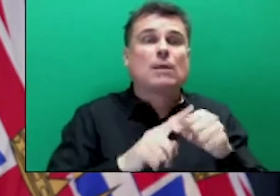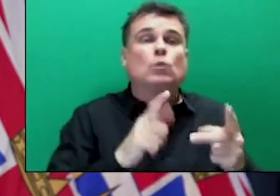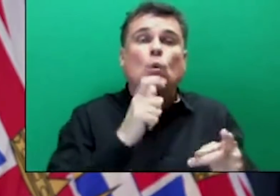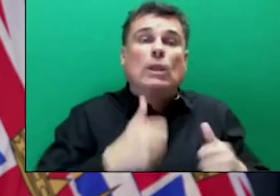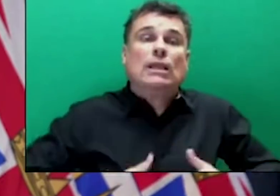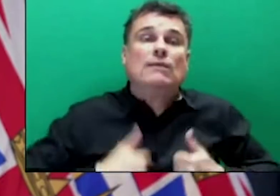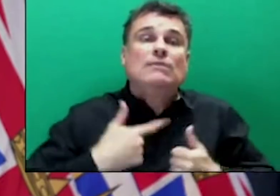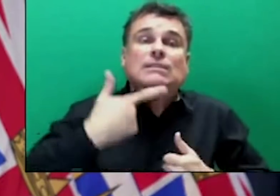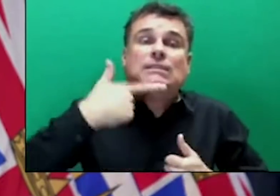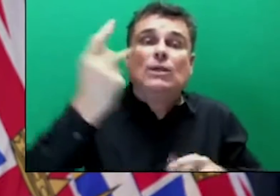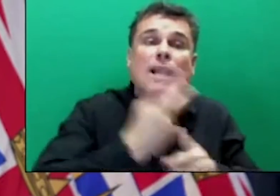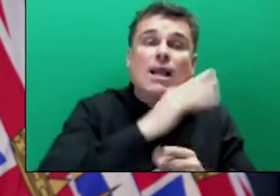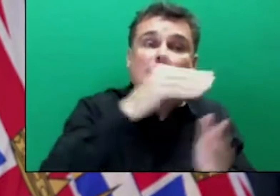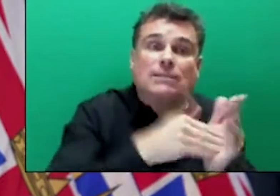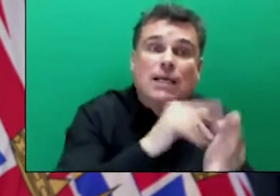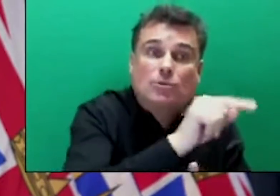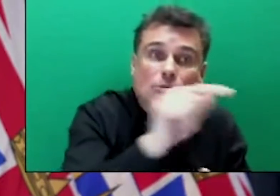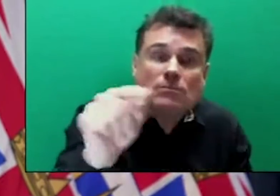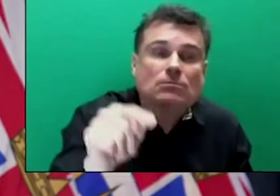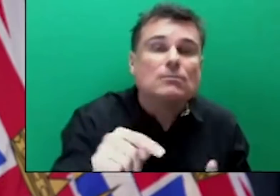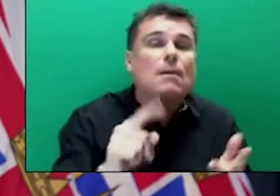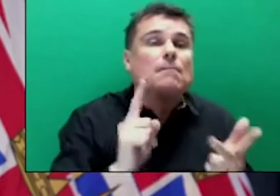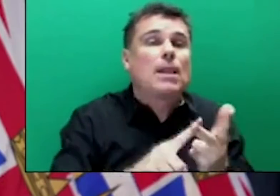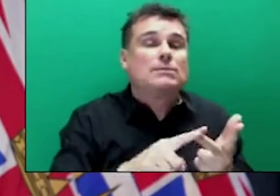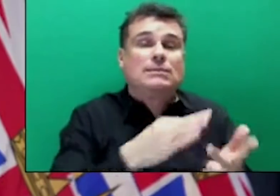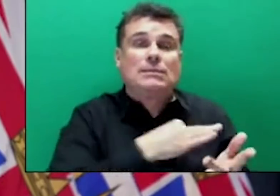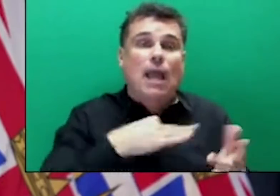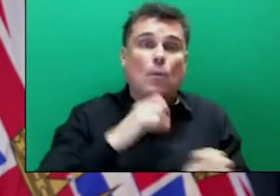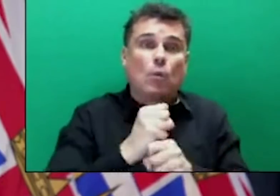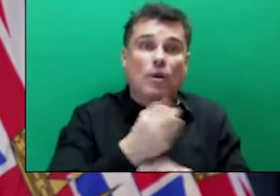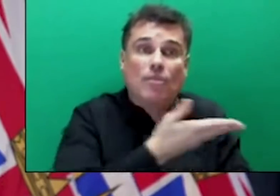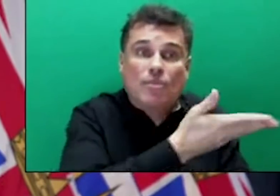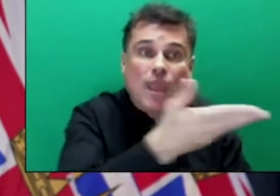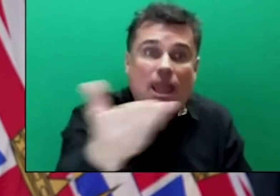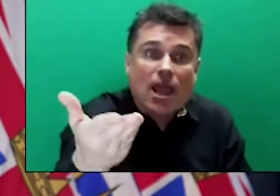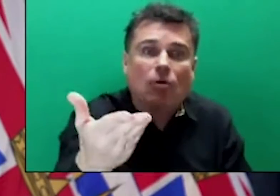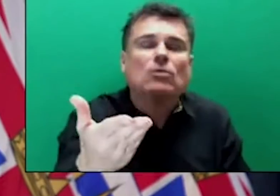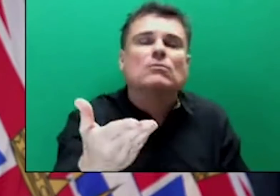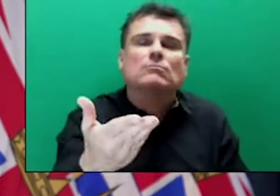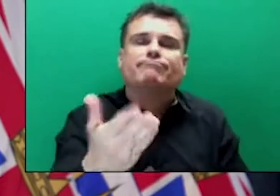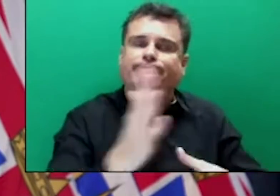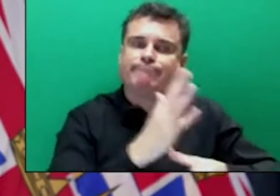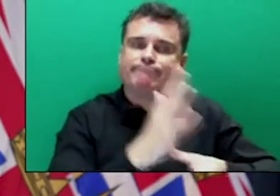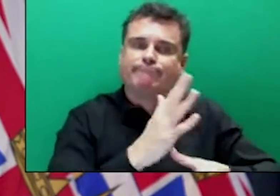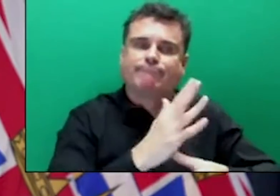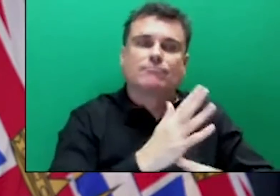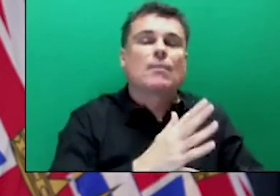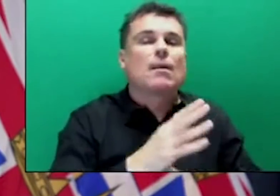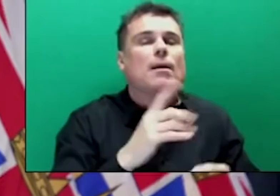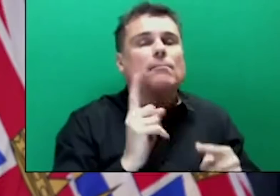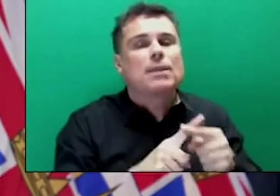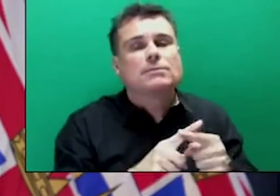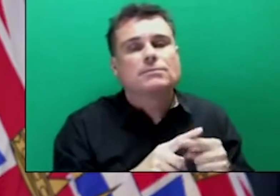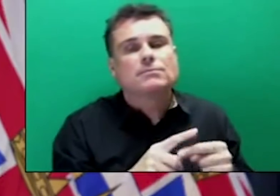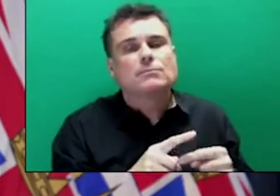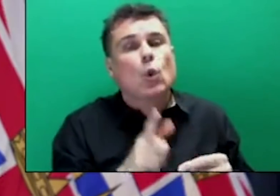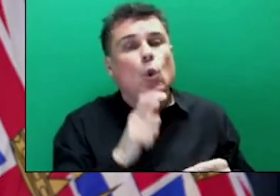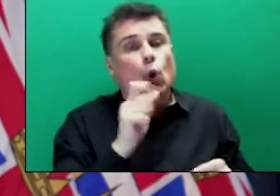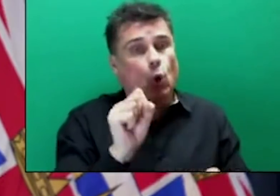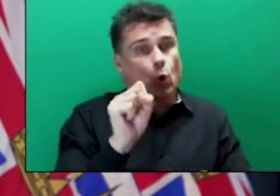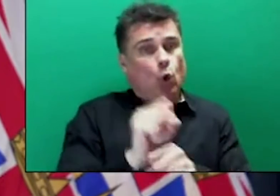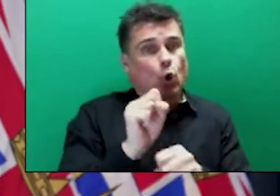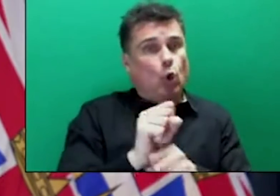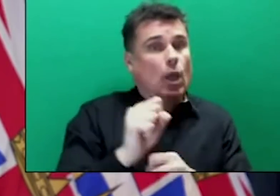emergency departments, ICU, medical departments. But we will be providing more detail about what we see rolling